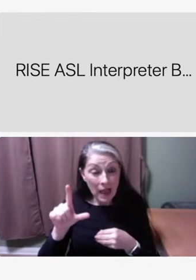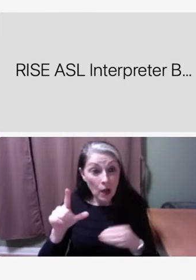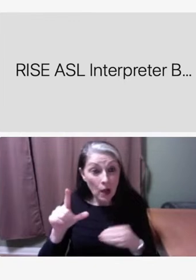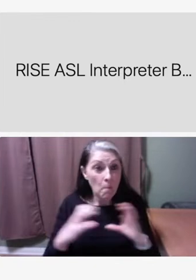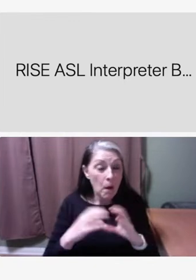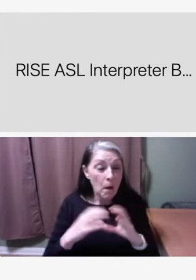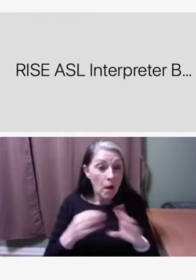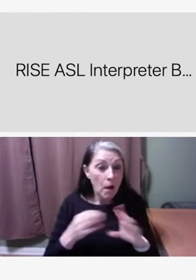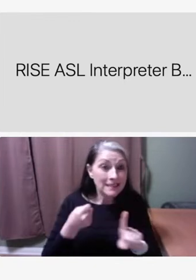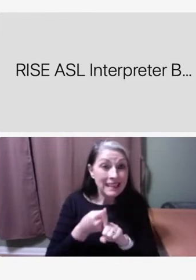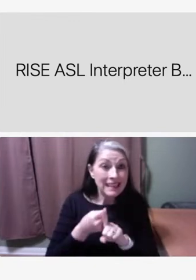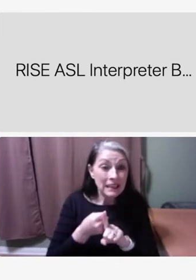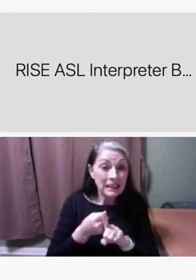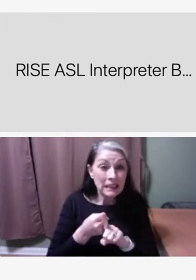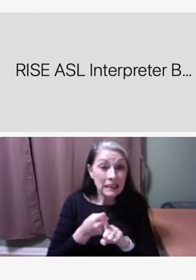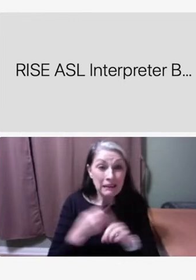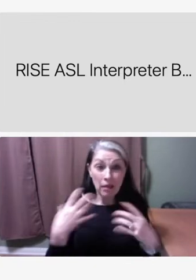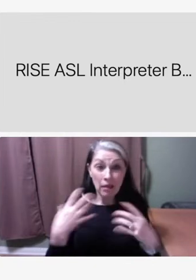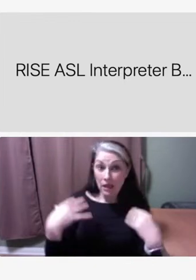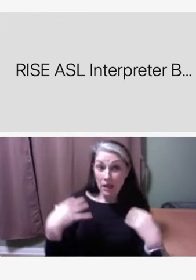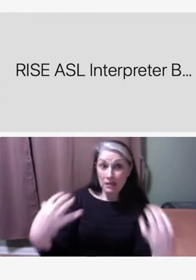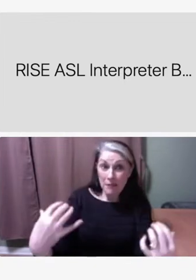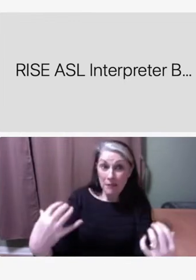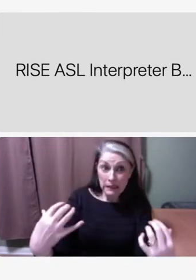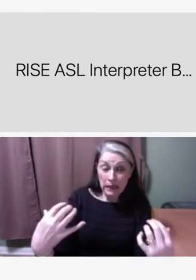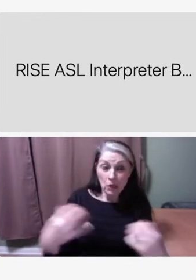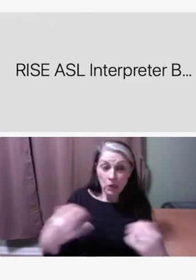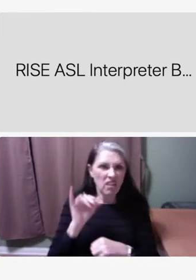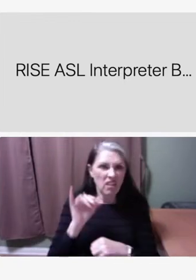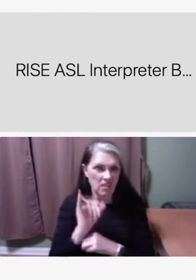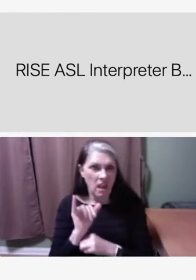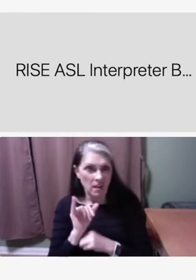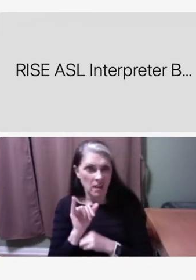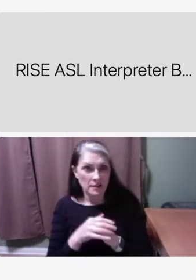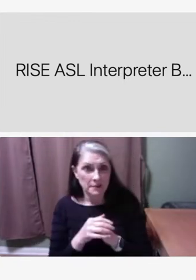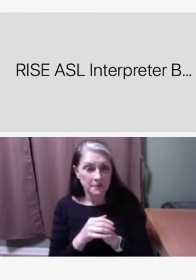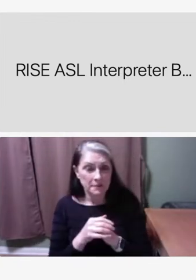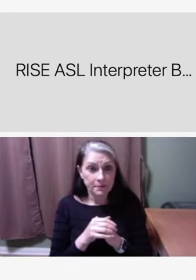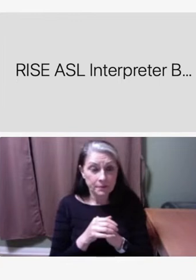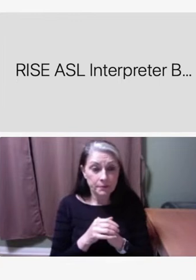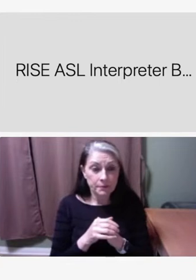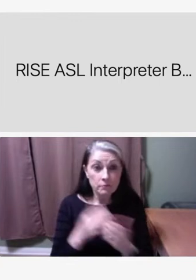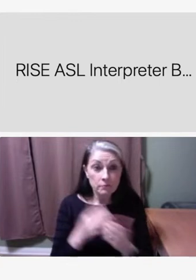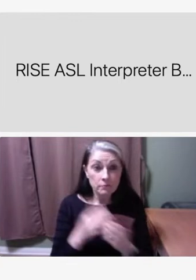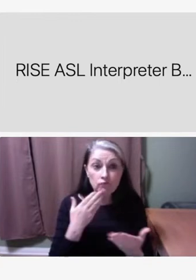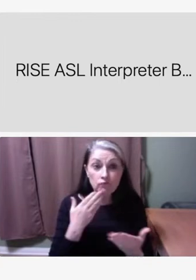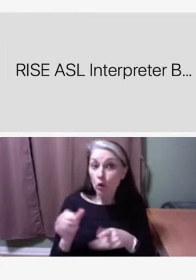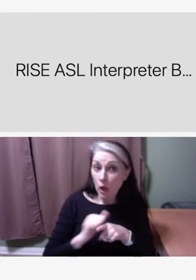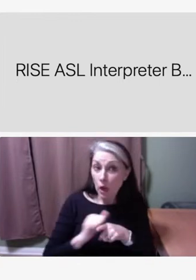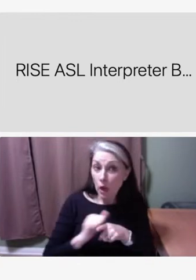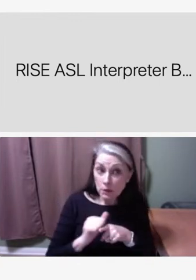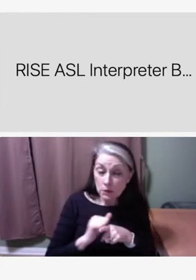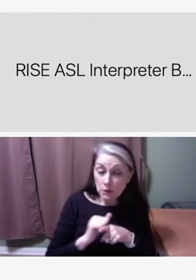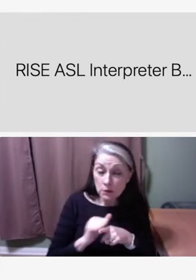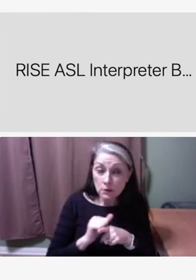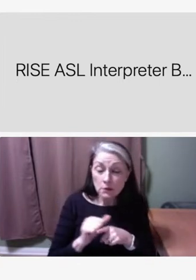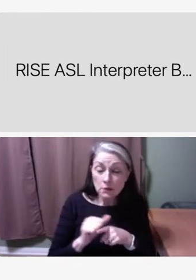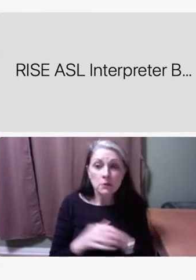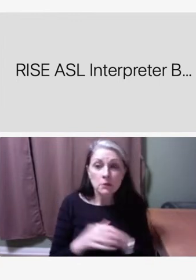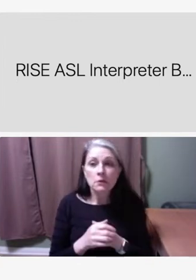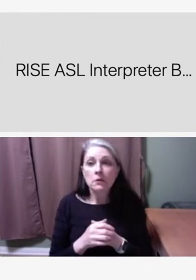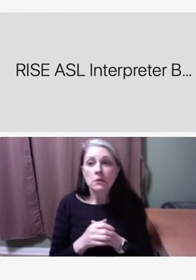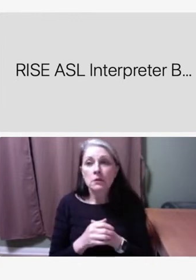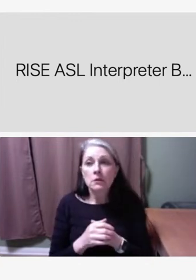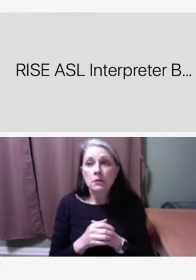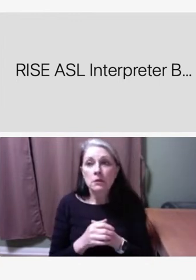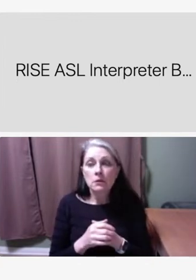spectators and doing that type of thing. So, you know, it would be good practice, you know, and, you know, just like my